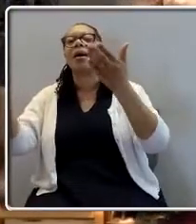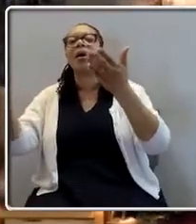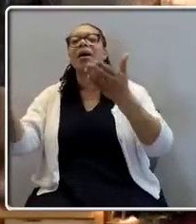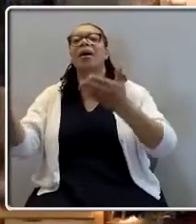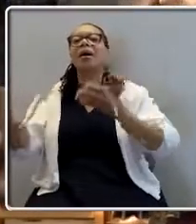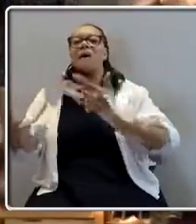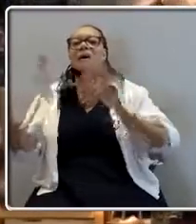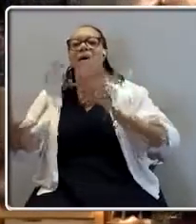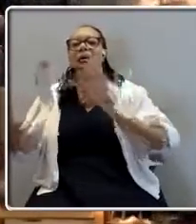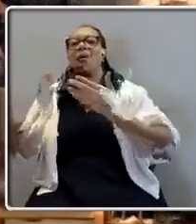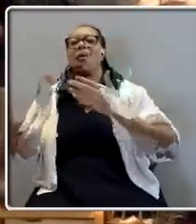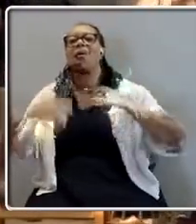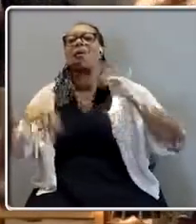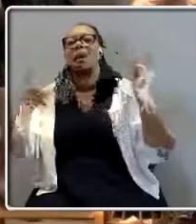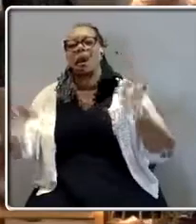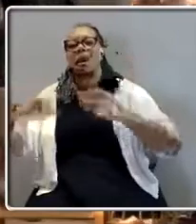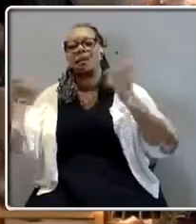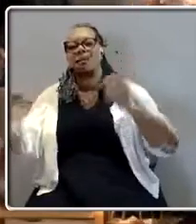Thank you, Jesus.